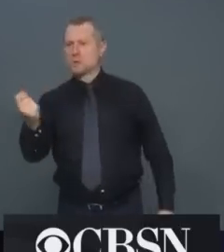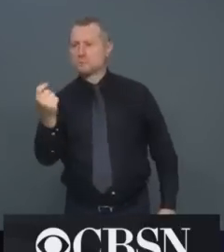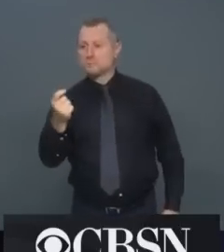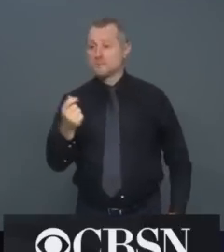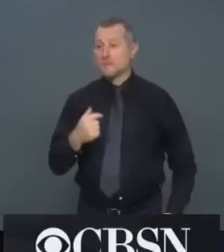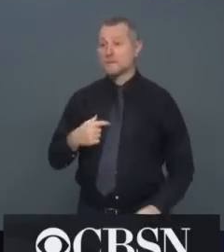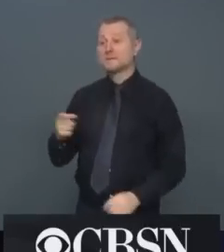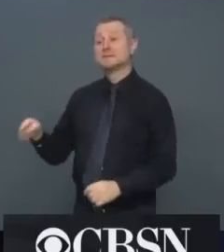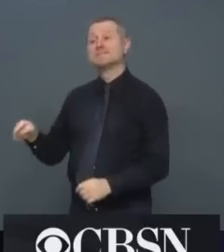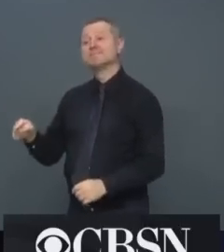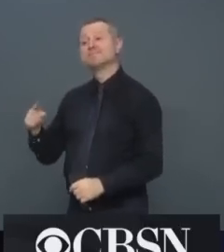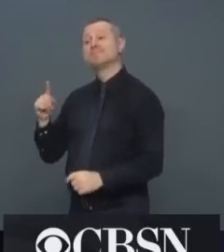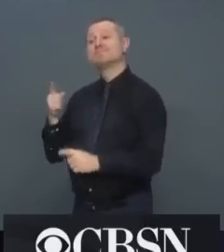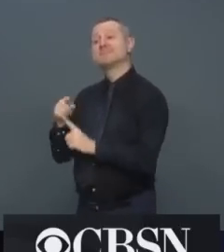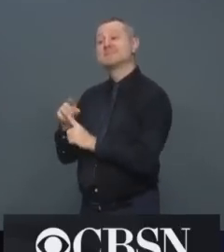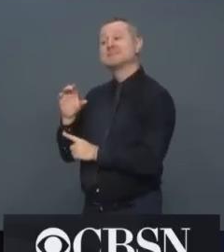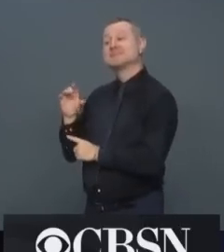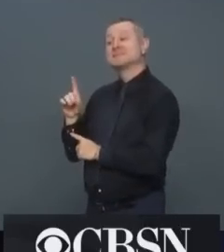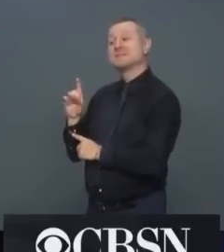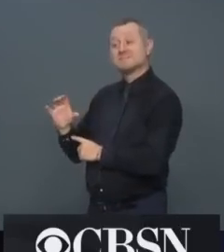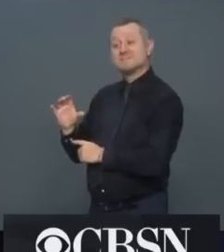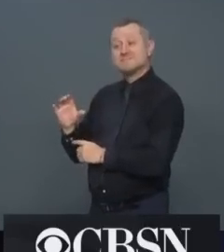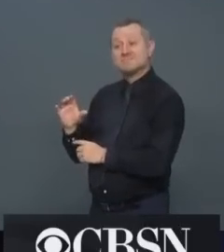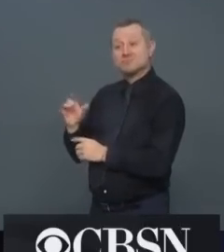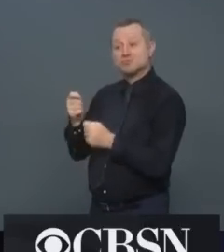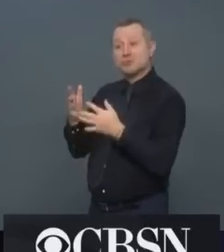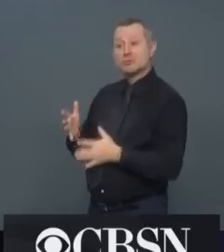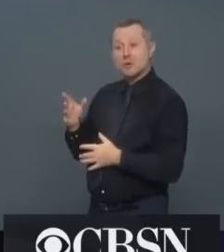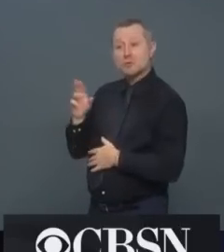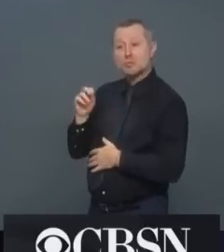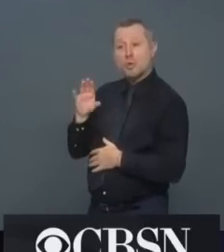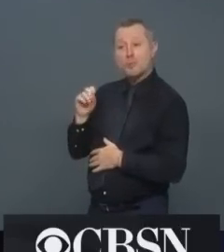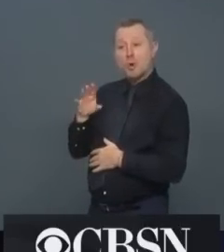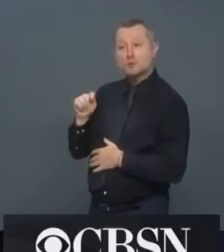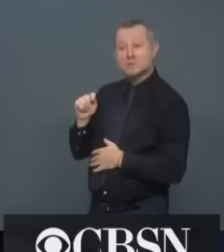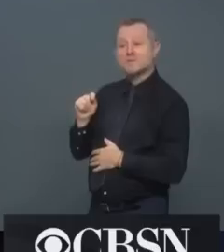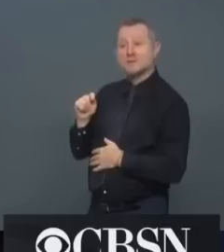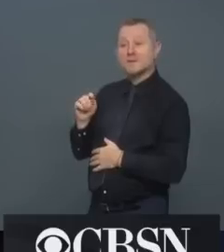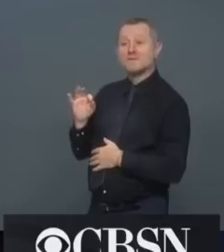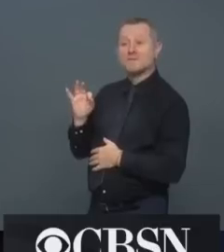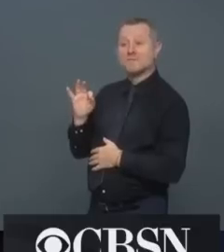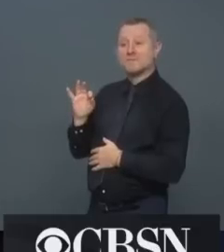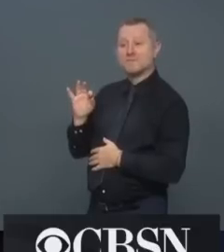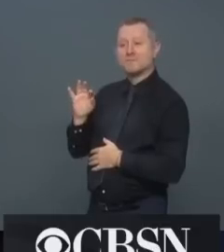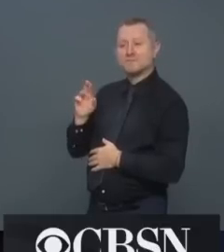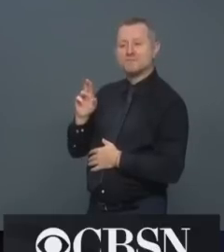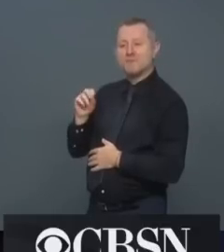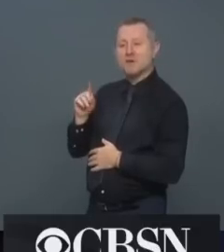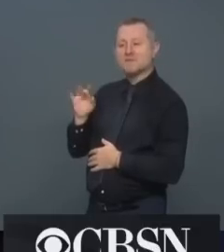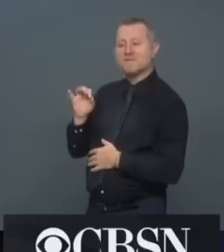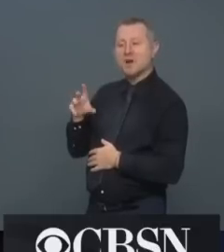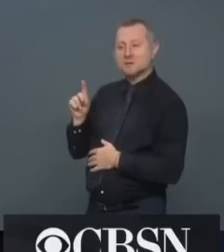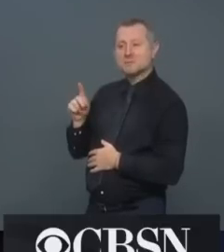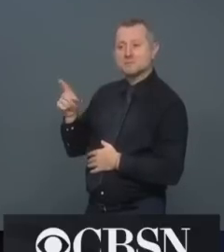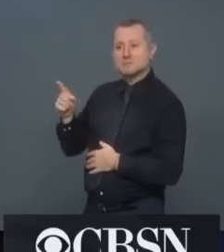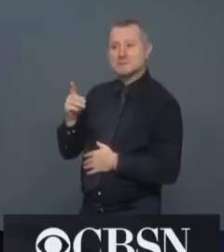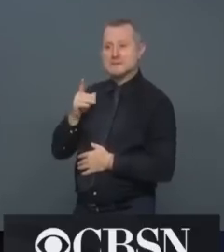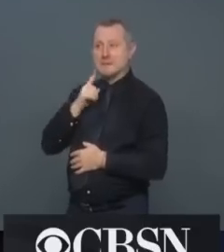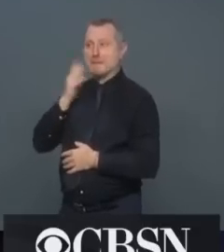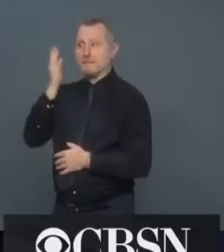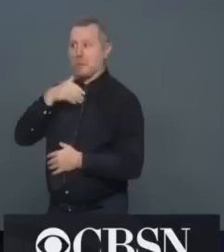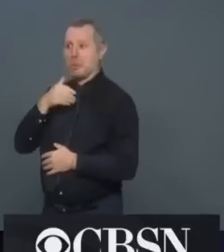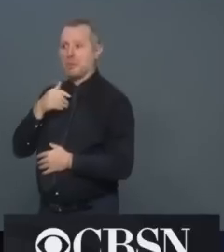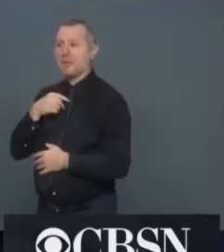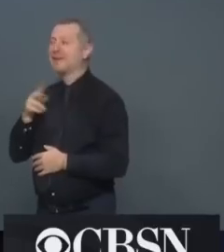missed it, he says in April. We were looking at China, but it went to Europe. We missed it.